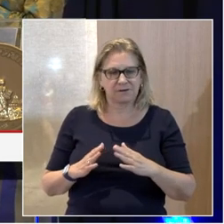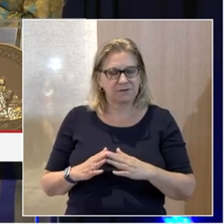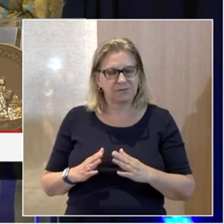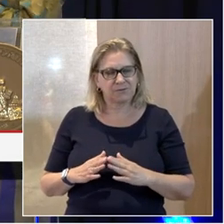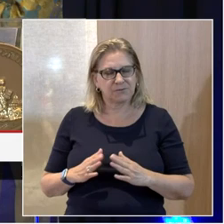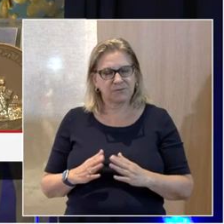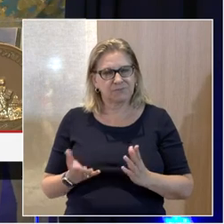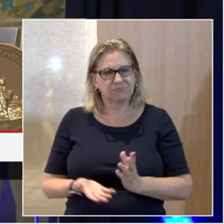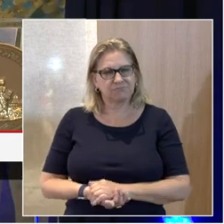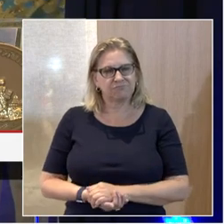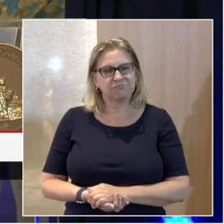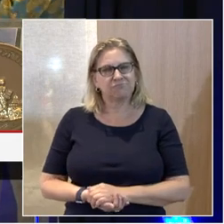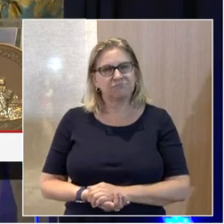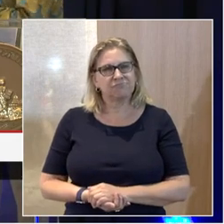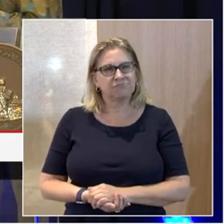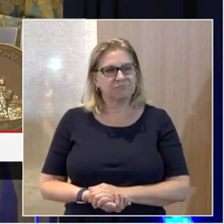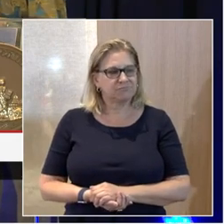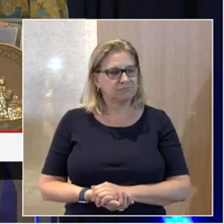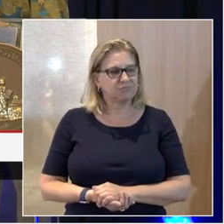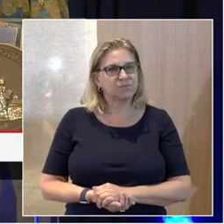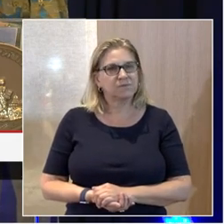Okay.